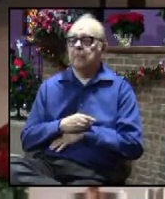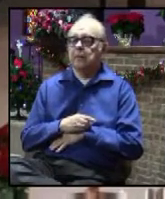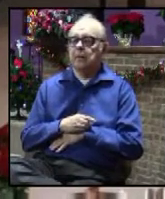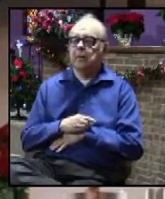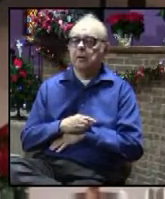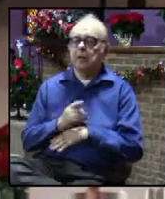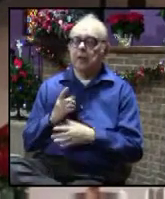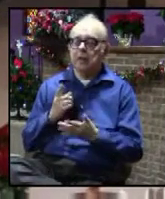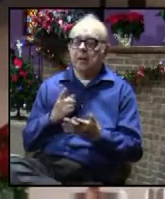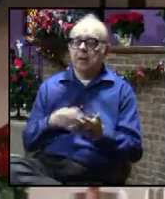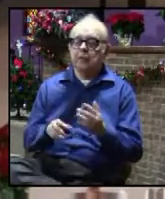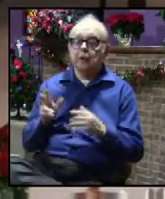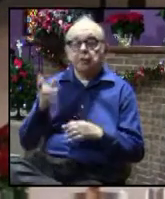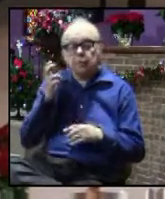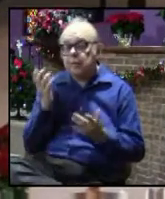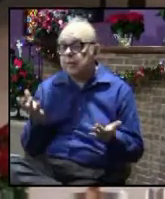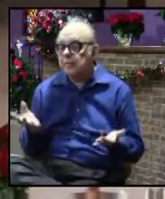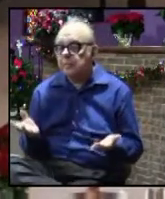here's what you heard.